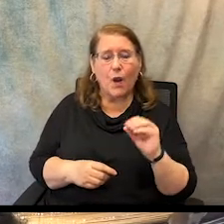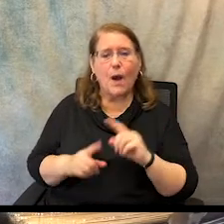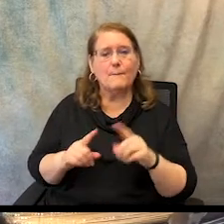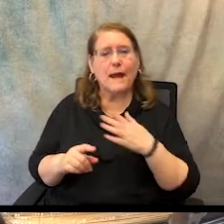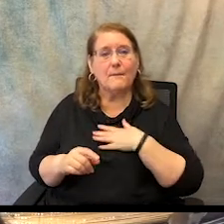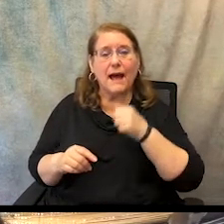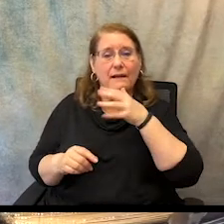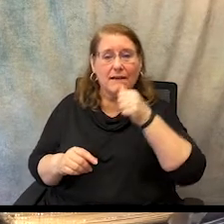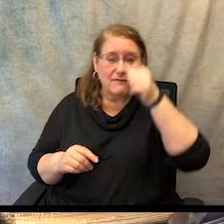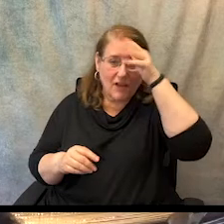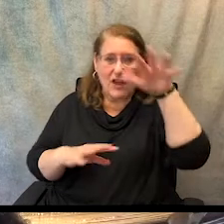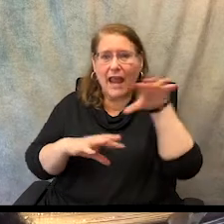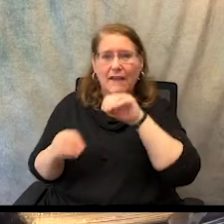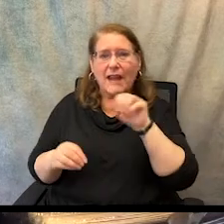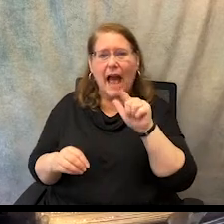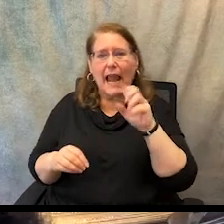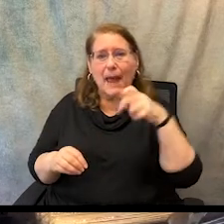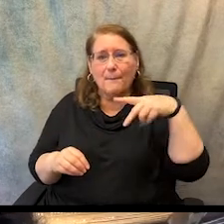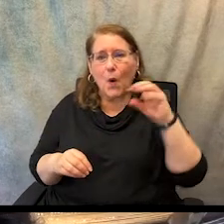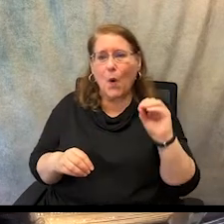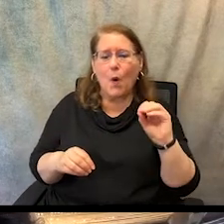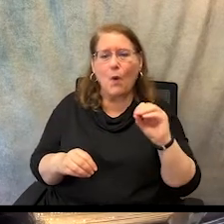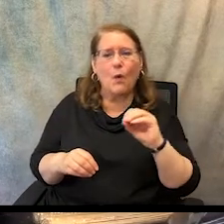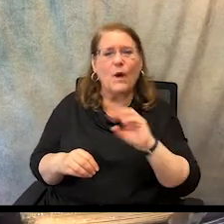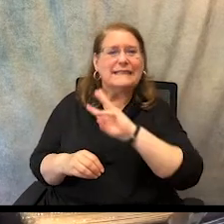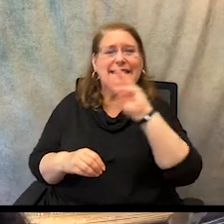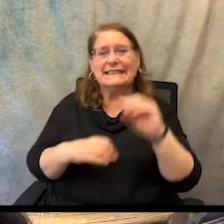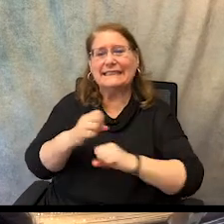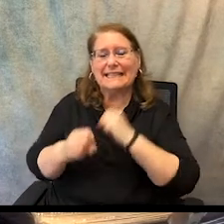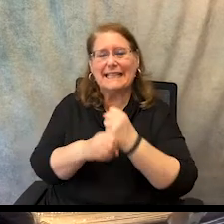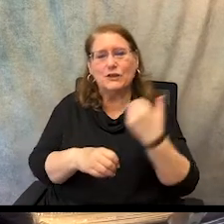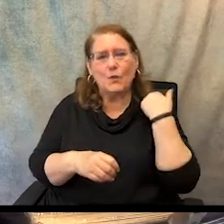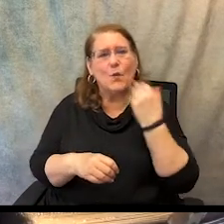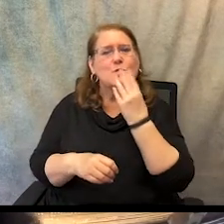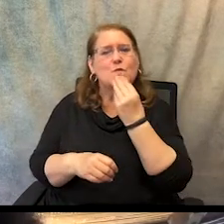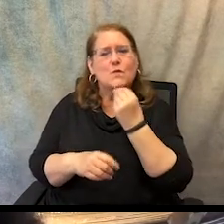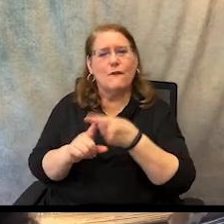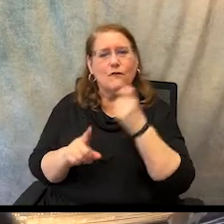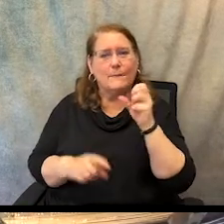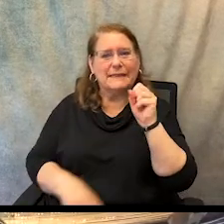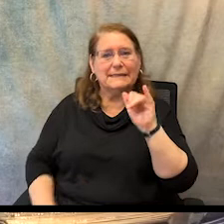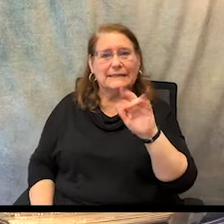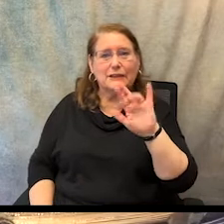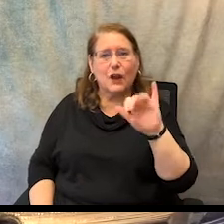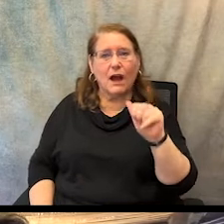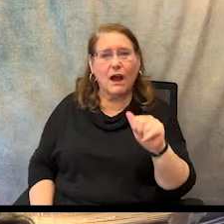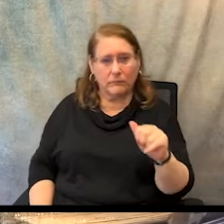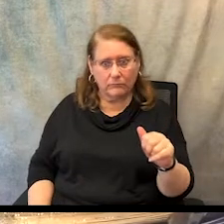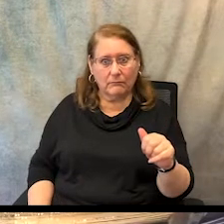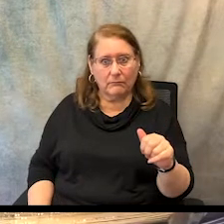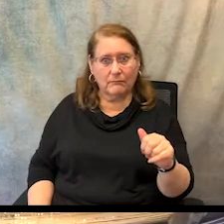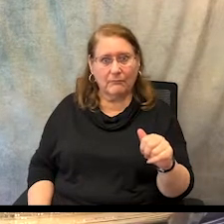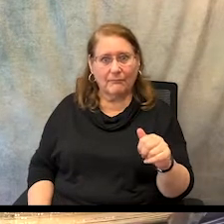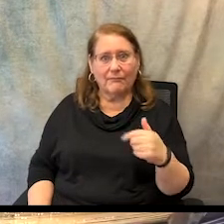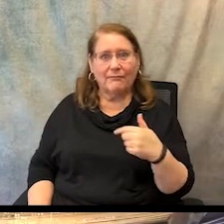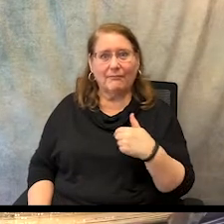my father and mother left Aleppo 60 years ago. They were Jewish people from Syria. And you know, in that